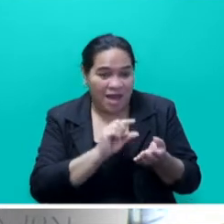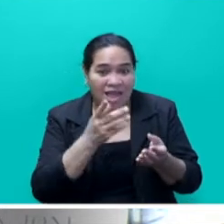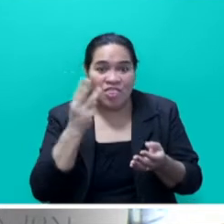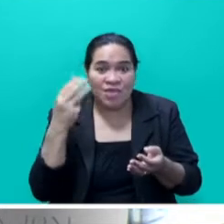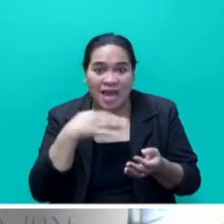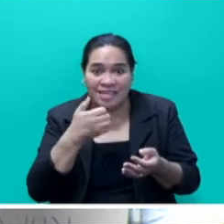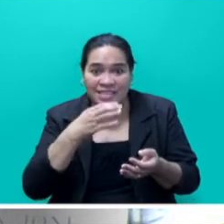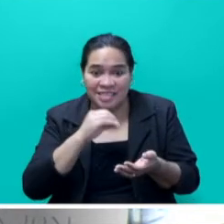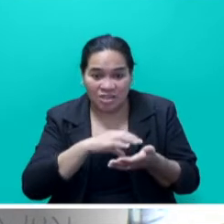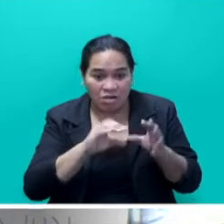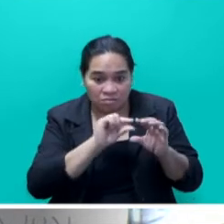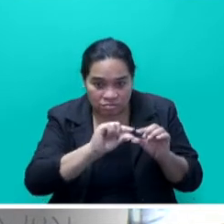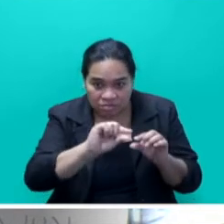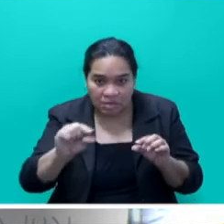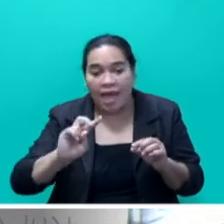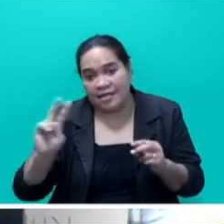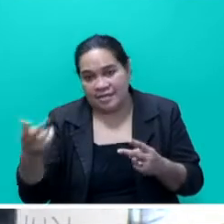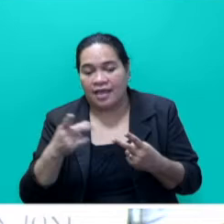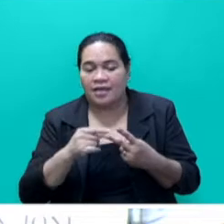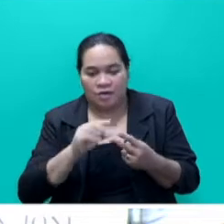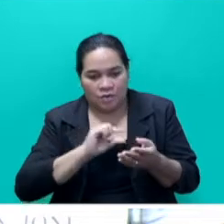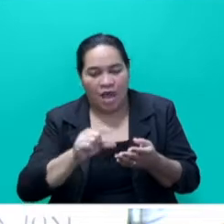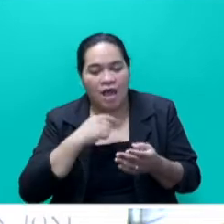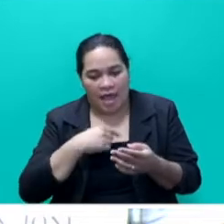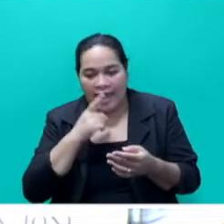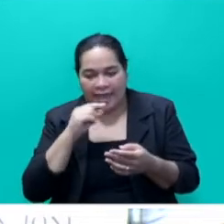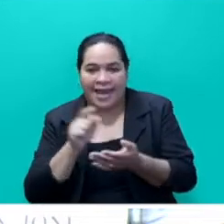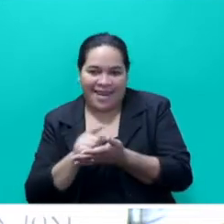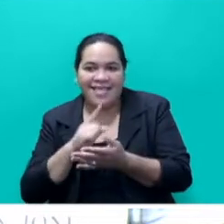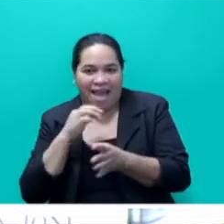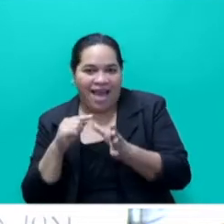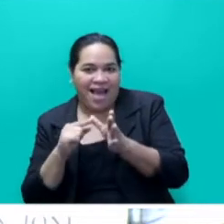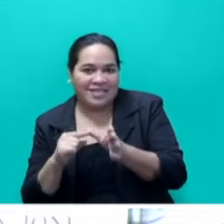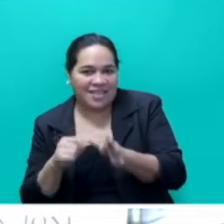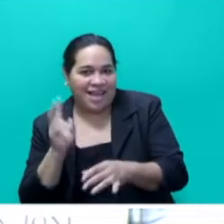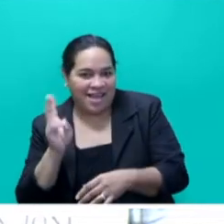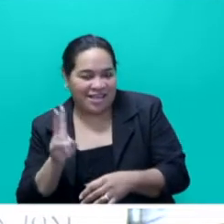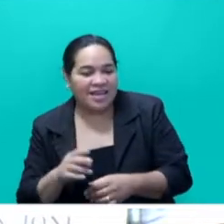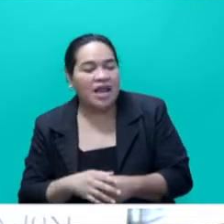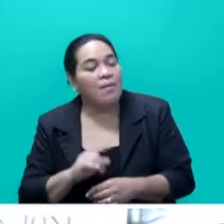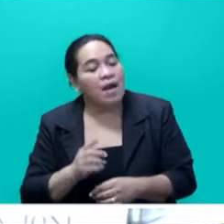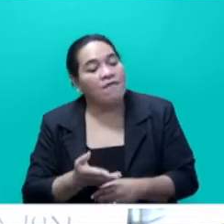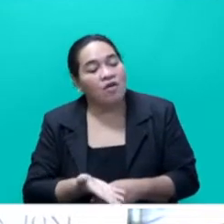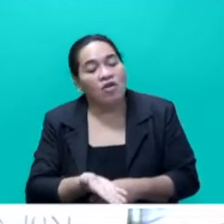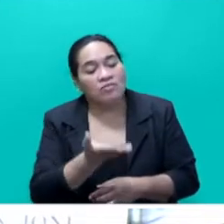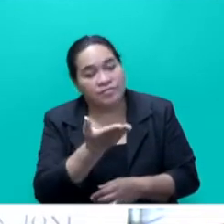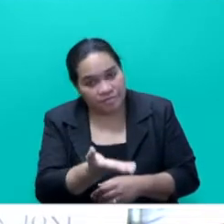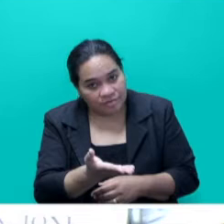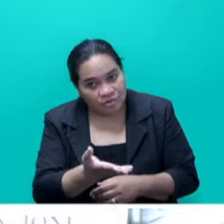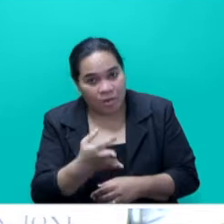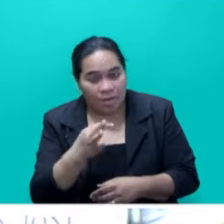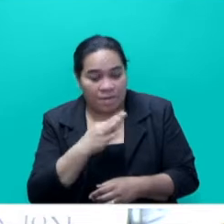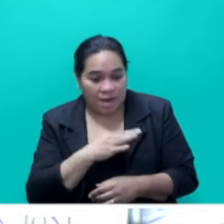but also the second round, which I can come back to later on too. But for the Honourable Leader of Opposition's benefit,